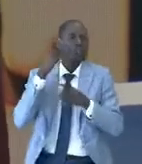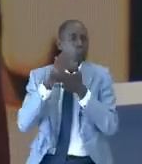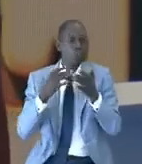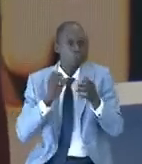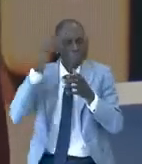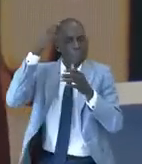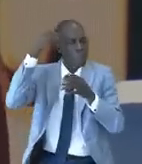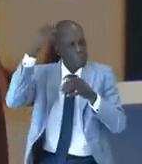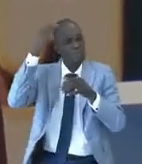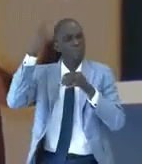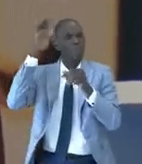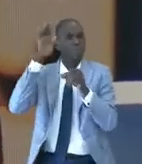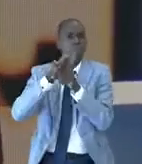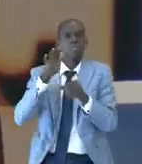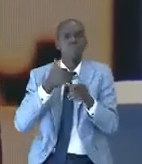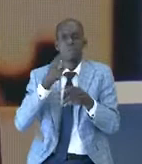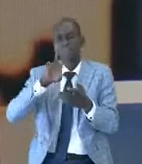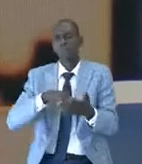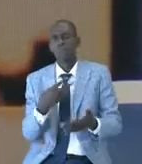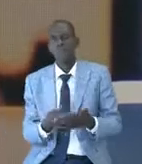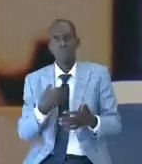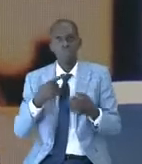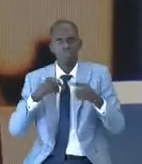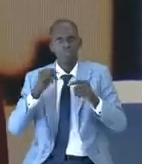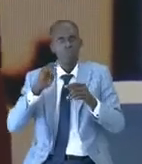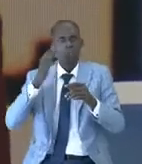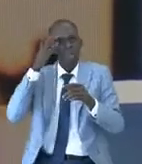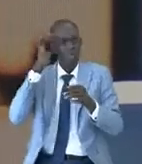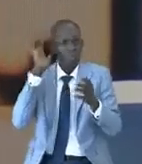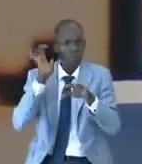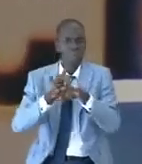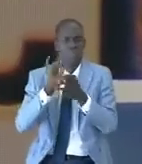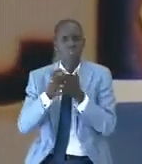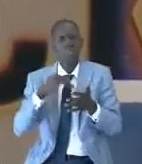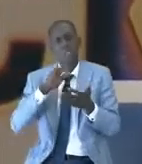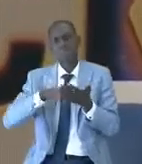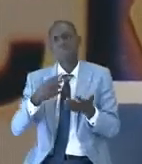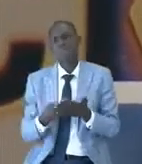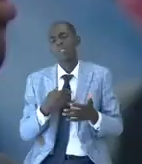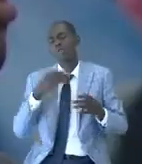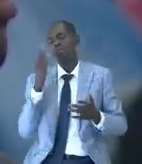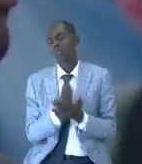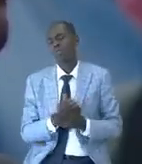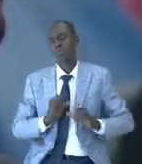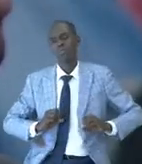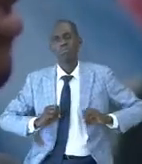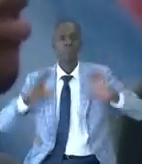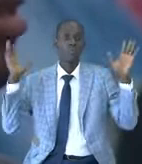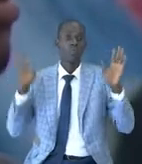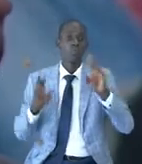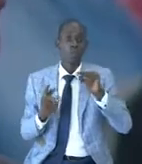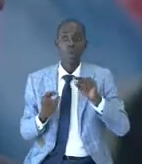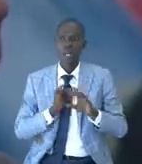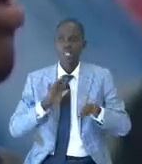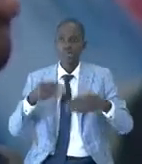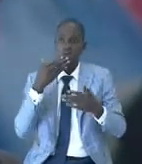the ceiling had been removed, stopped trying. I come to give you good news. You are not